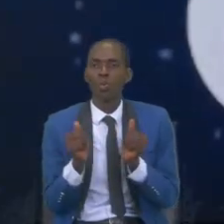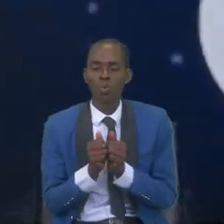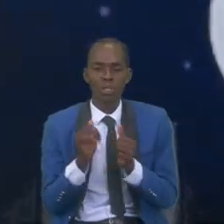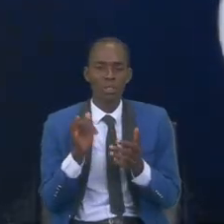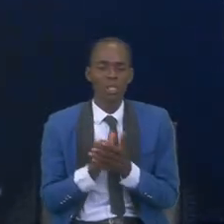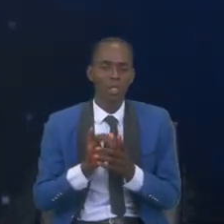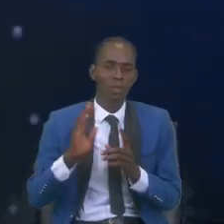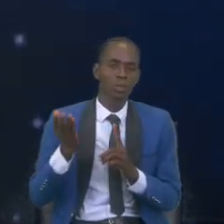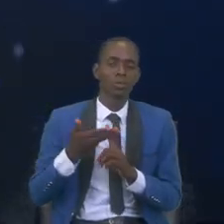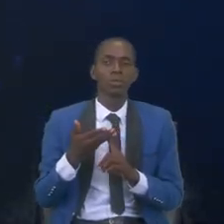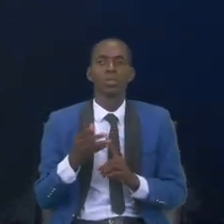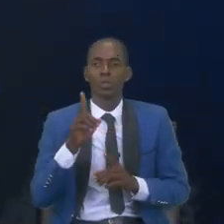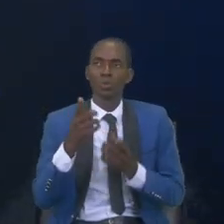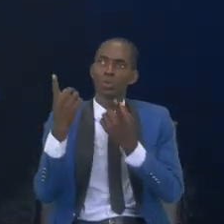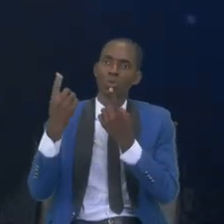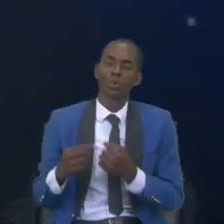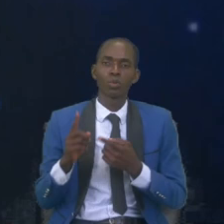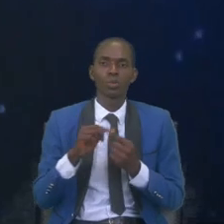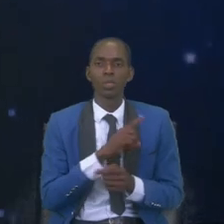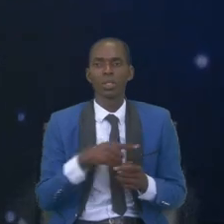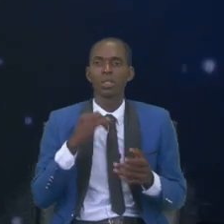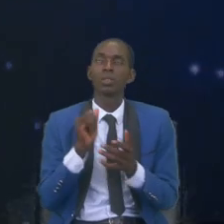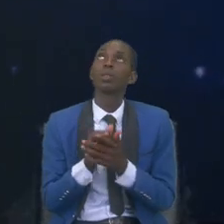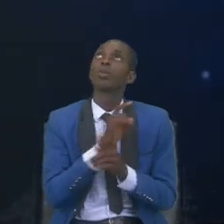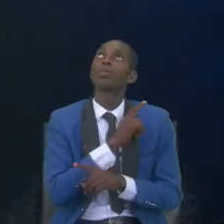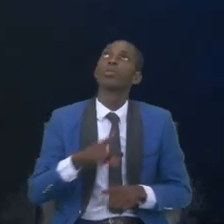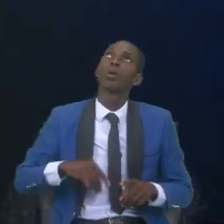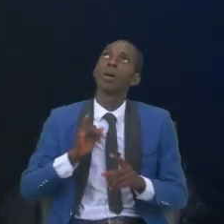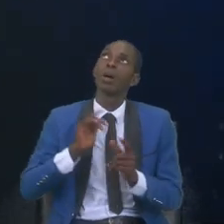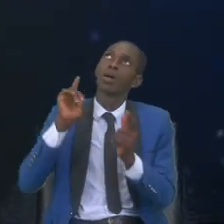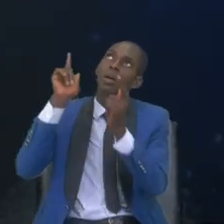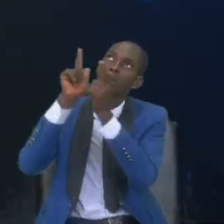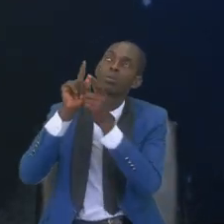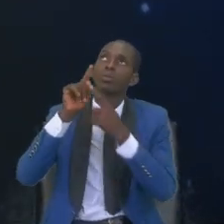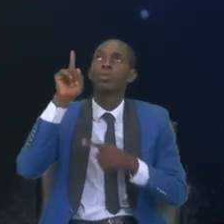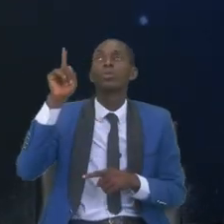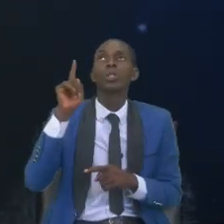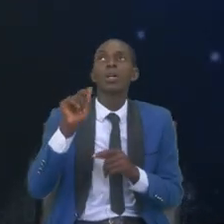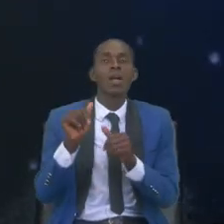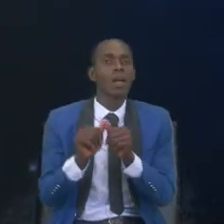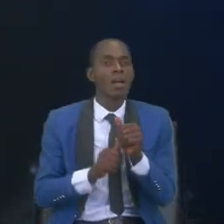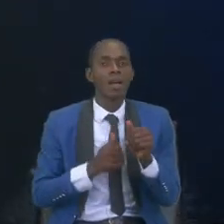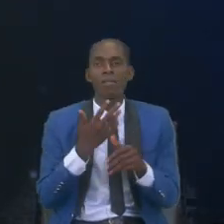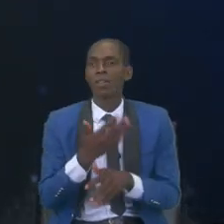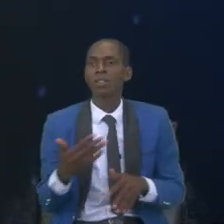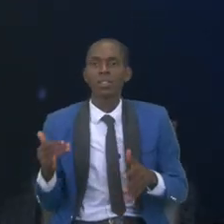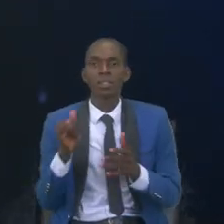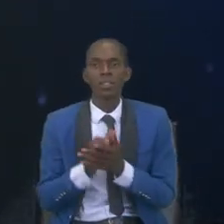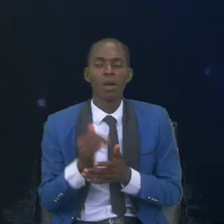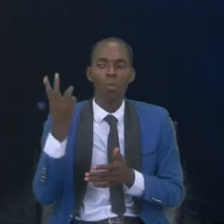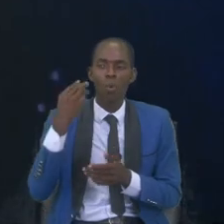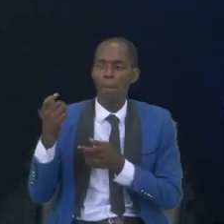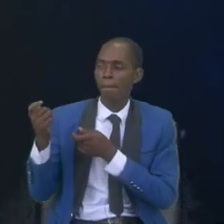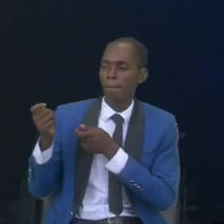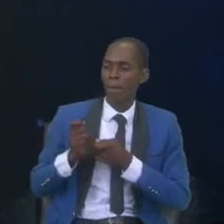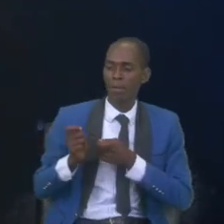you come to the Lord and say, Lord, I come. Everything that will be pulling me down, pulling